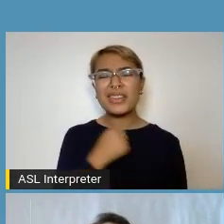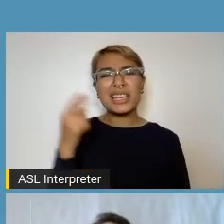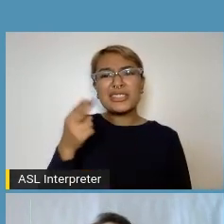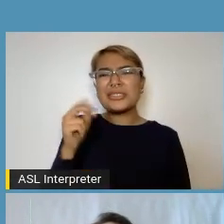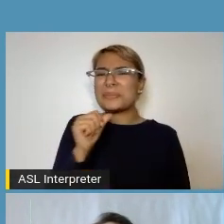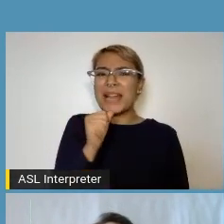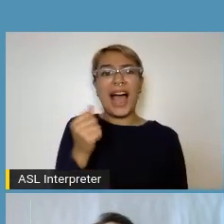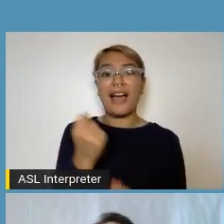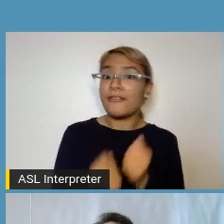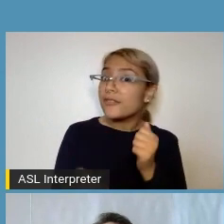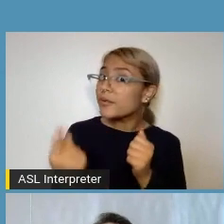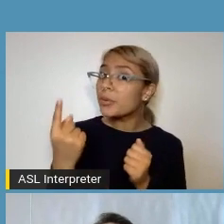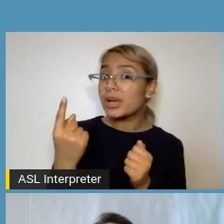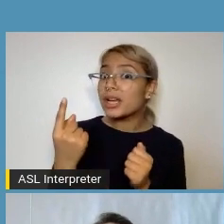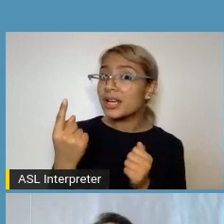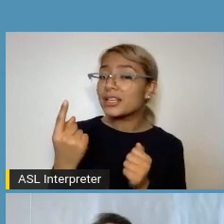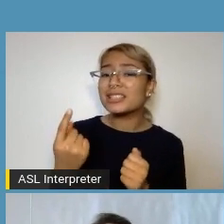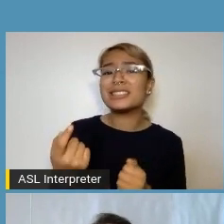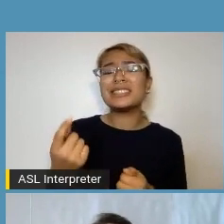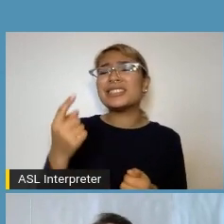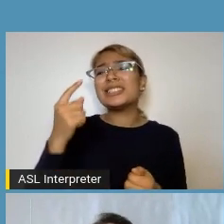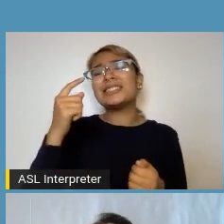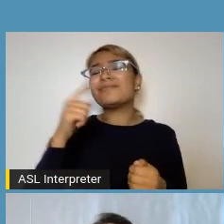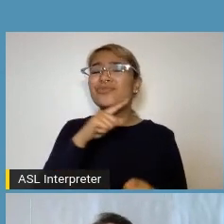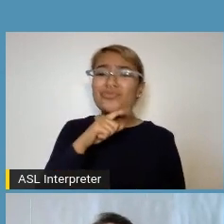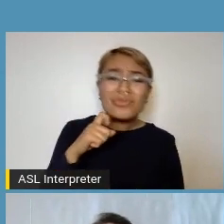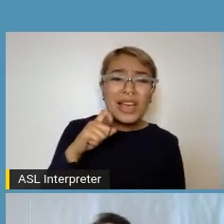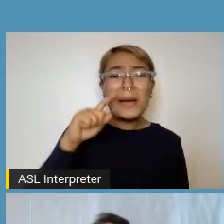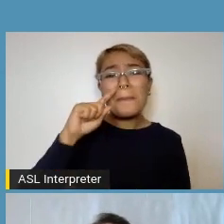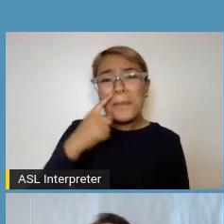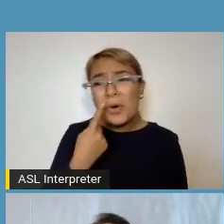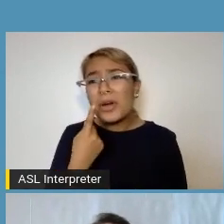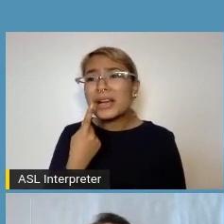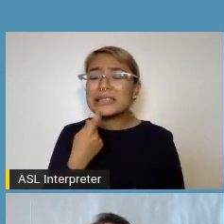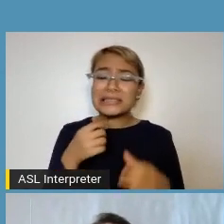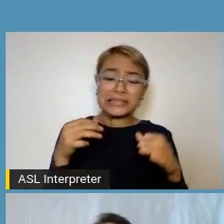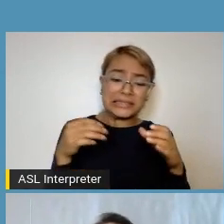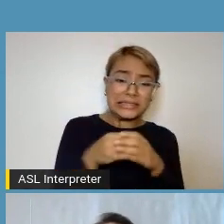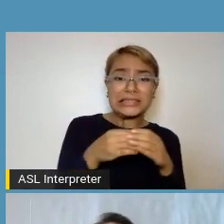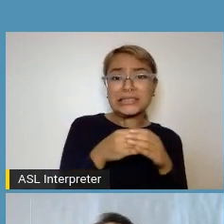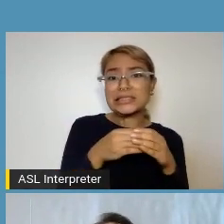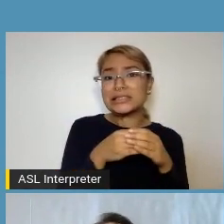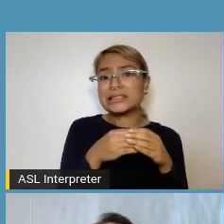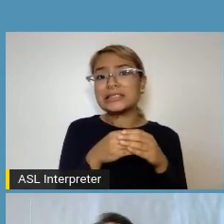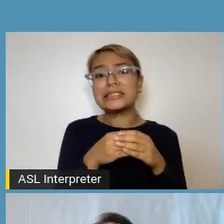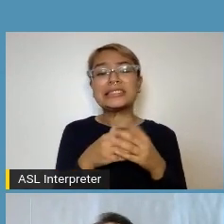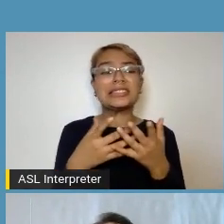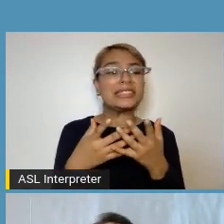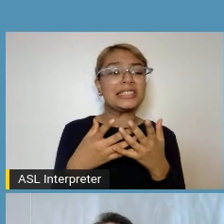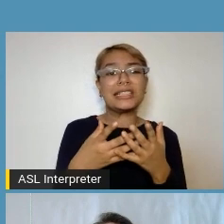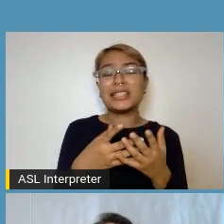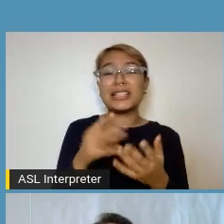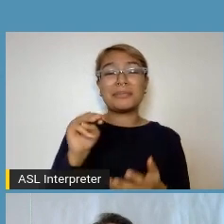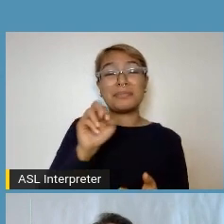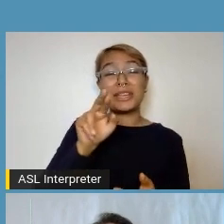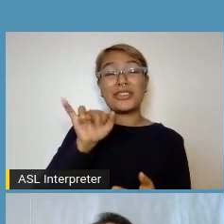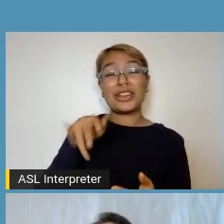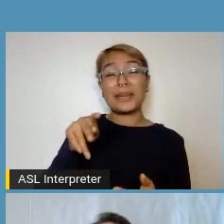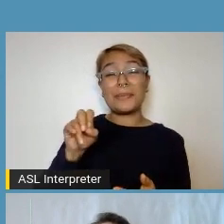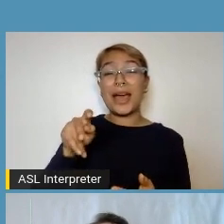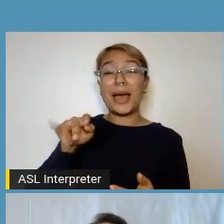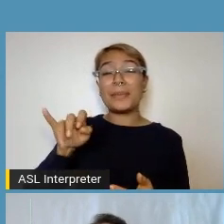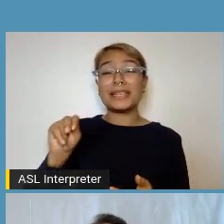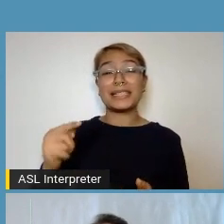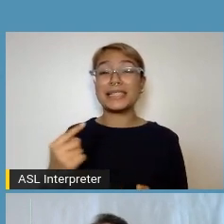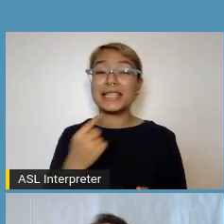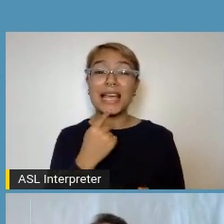does. They find it dry, boring, and frankly, exclusive. In the words of Mary Poppins, a spoonful of sugar